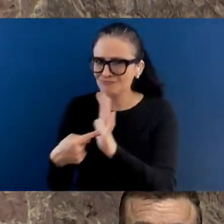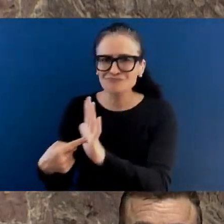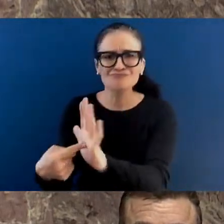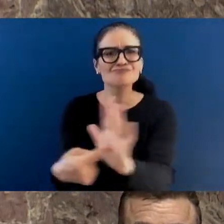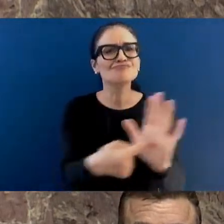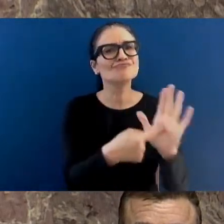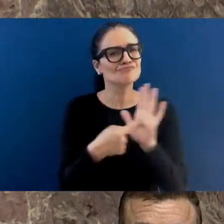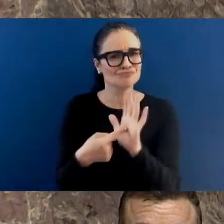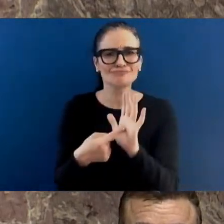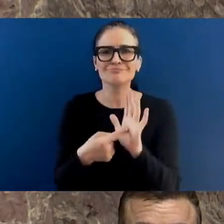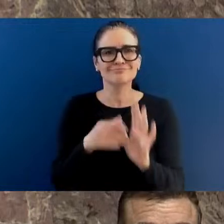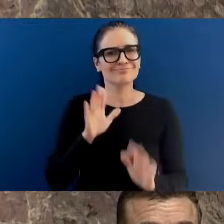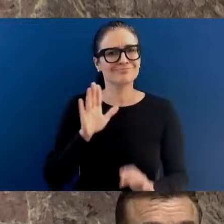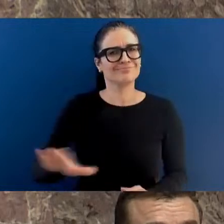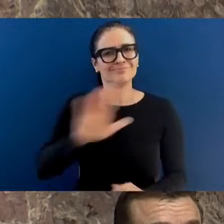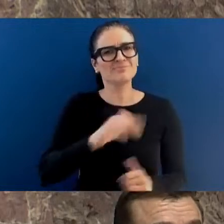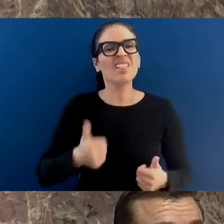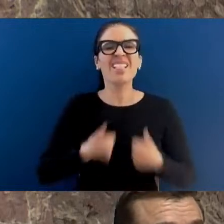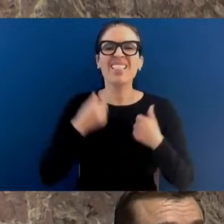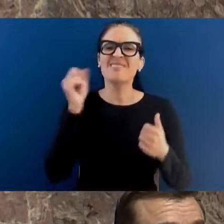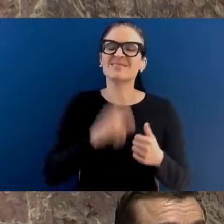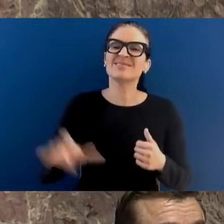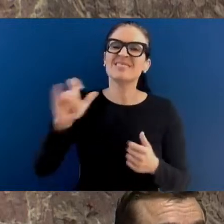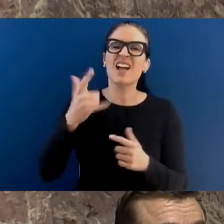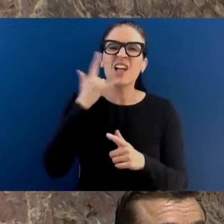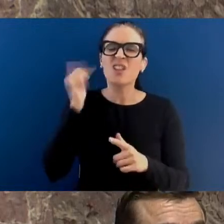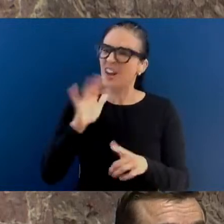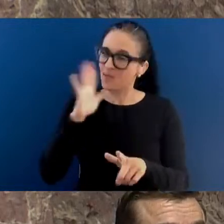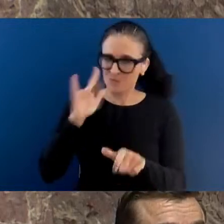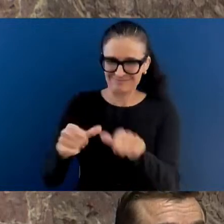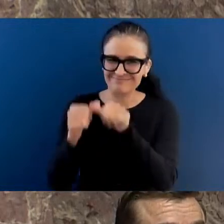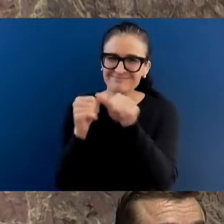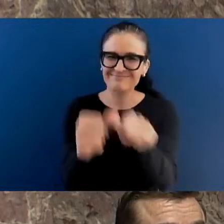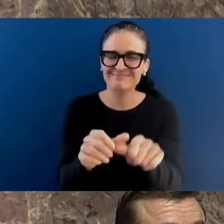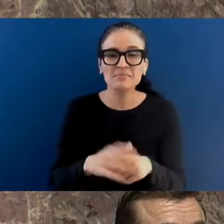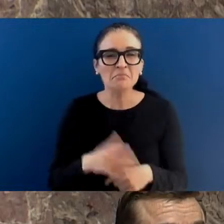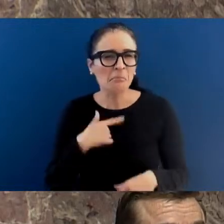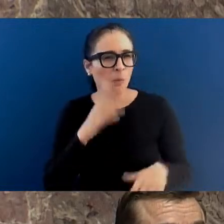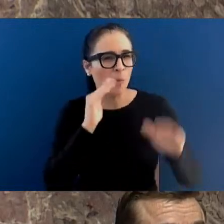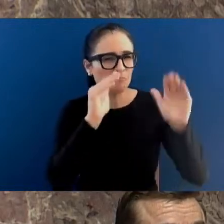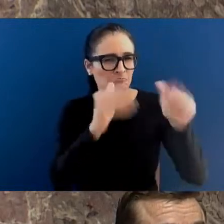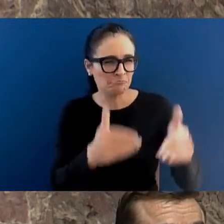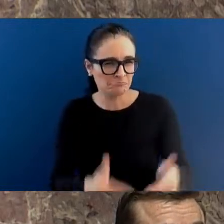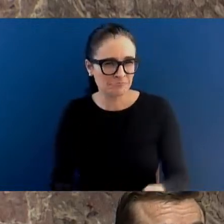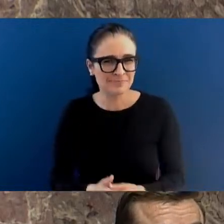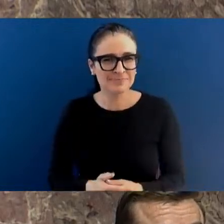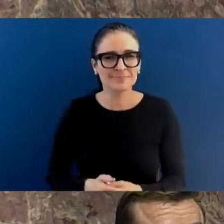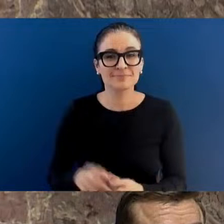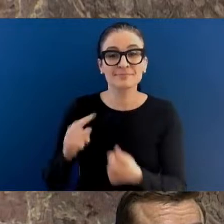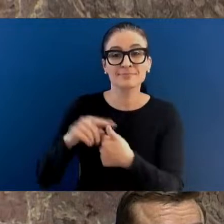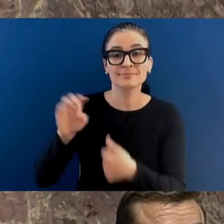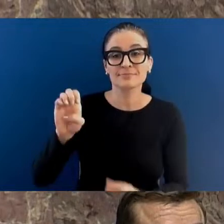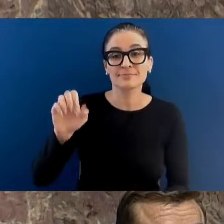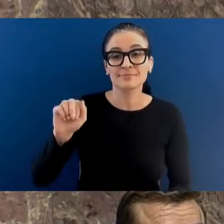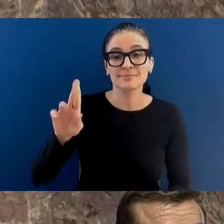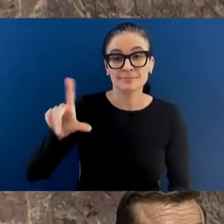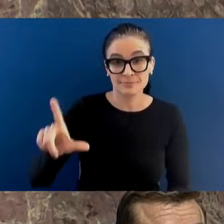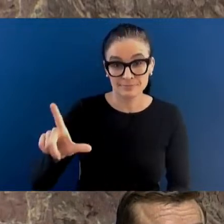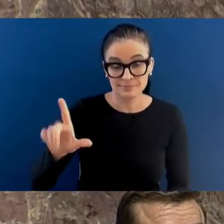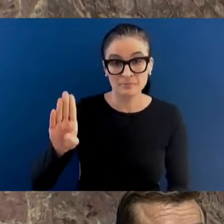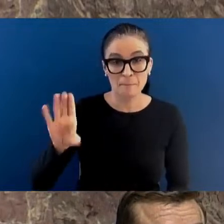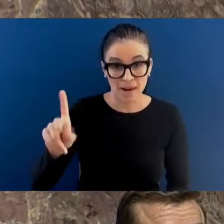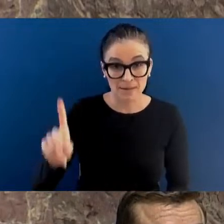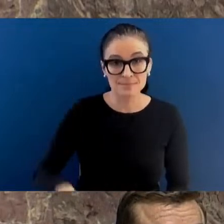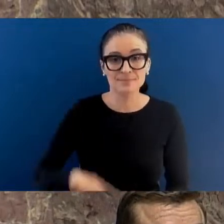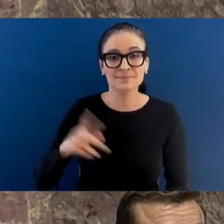honored to introduce them today. Earl Buck, pioneer. Ken Stoney Watterson, competitor. Wanda Dorsey, pioneer.